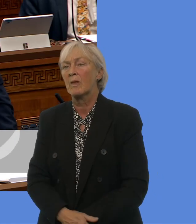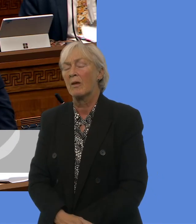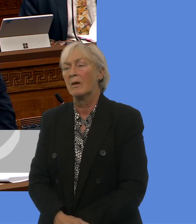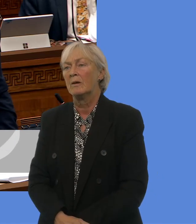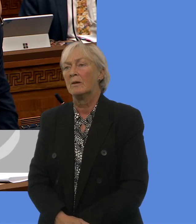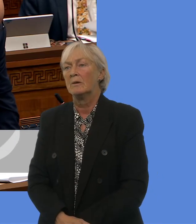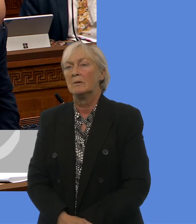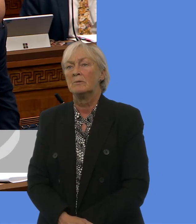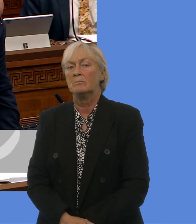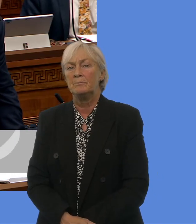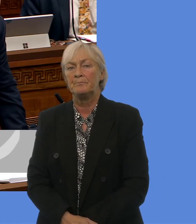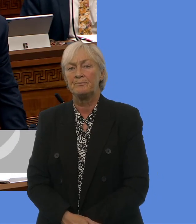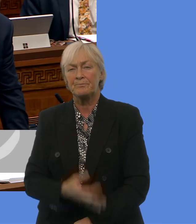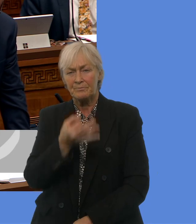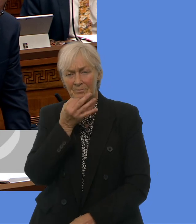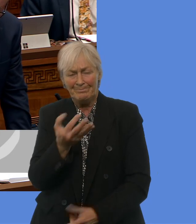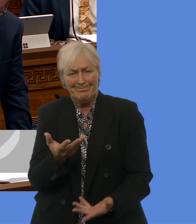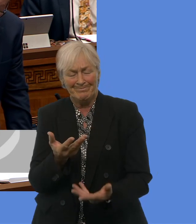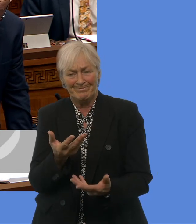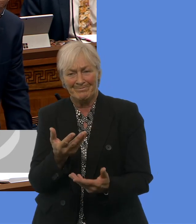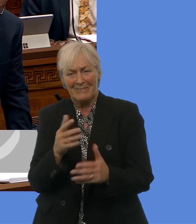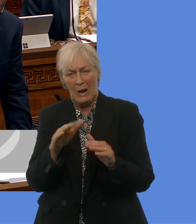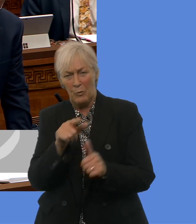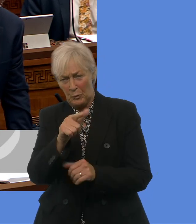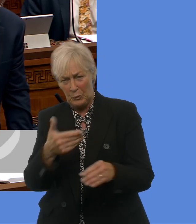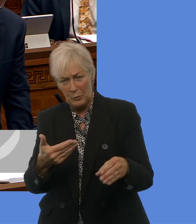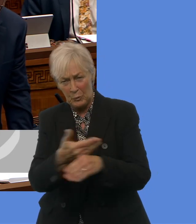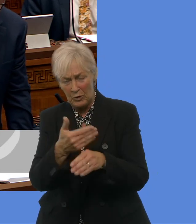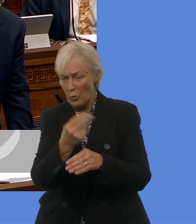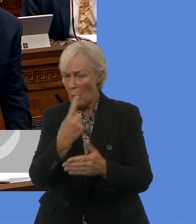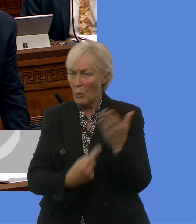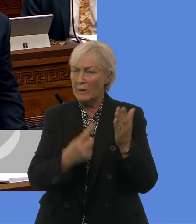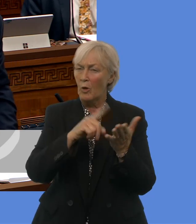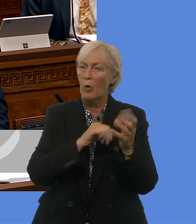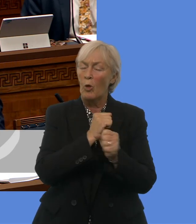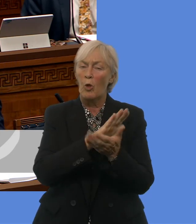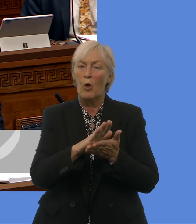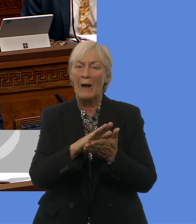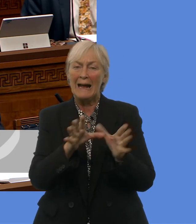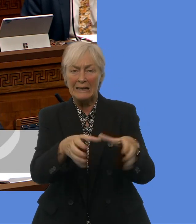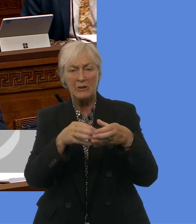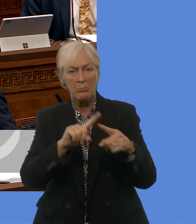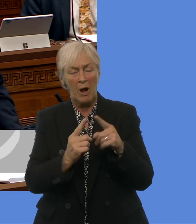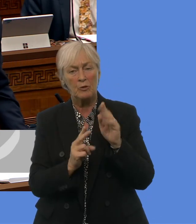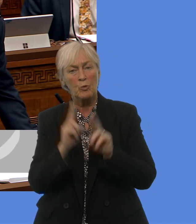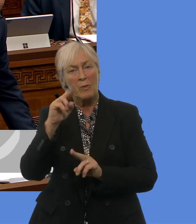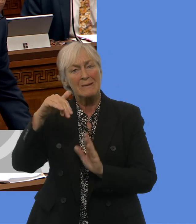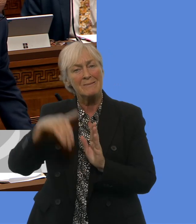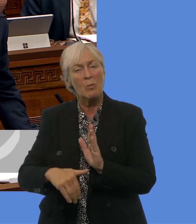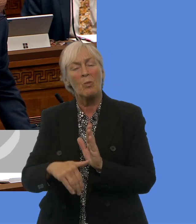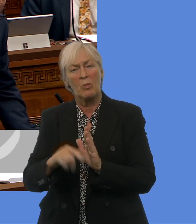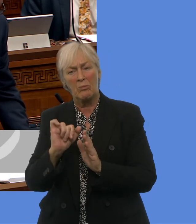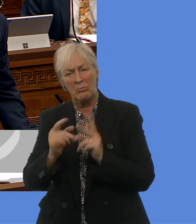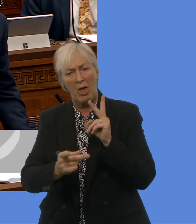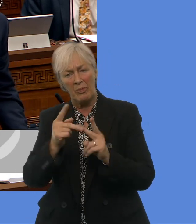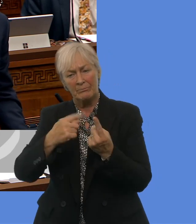him how he's working not only with the Lochs Agency as a cross-border body, but also with his counterparts